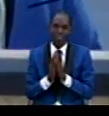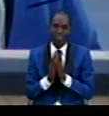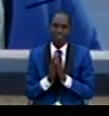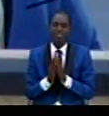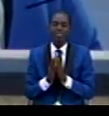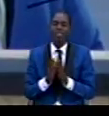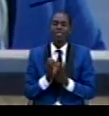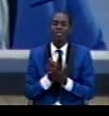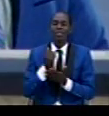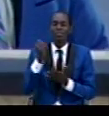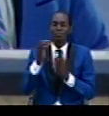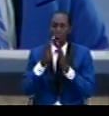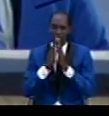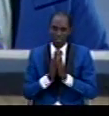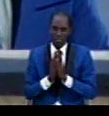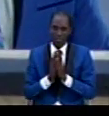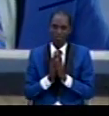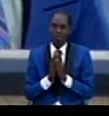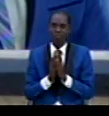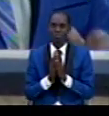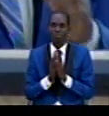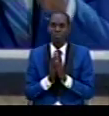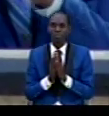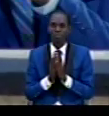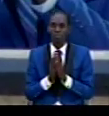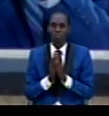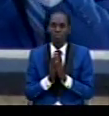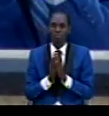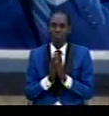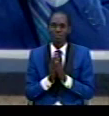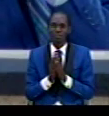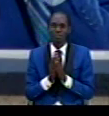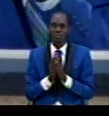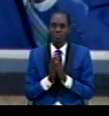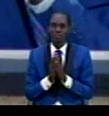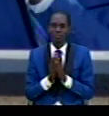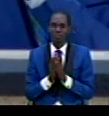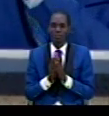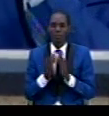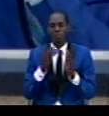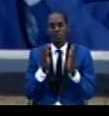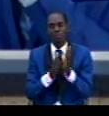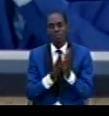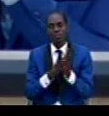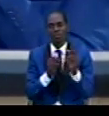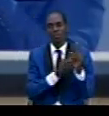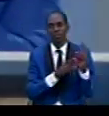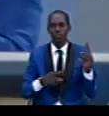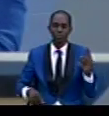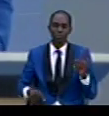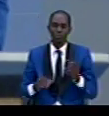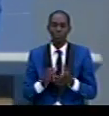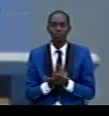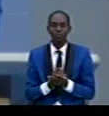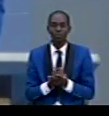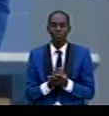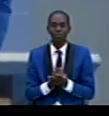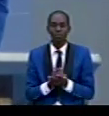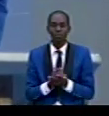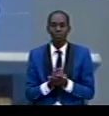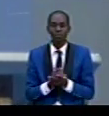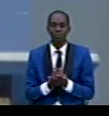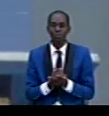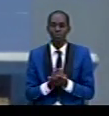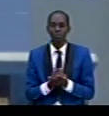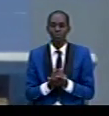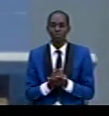Amen! Praise the Lord. Beside me is Nwori